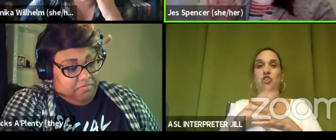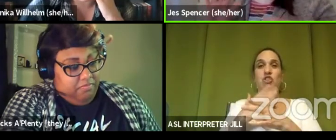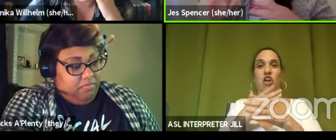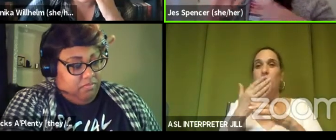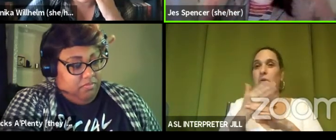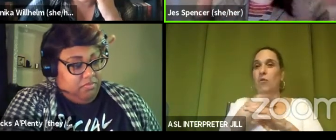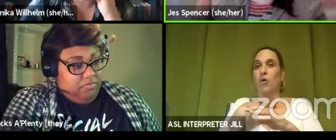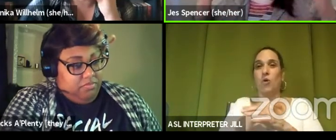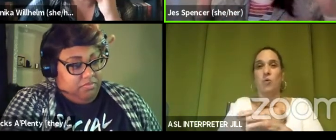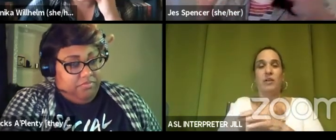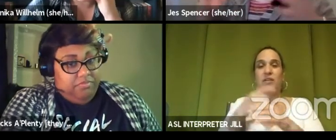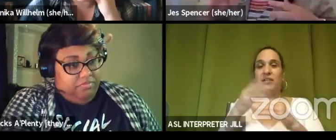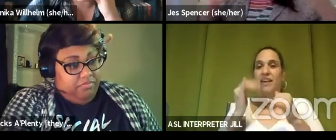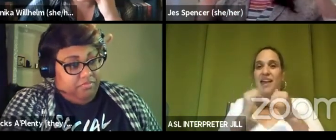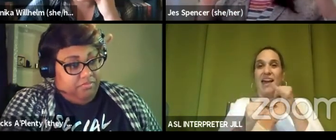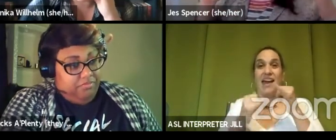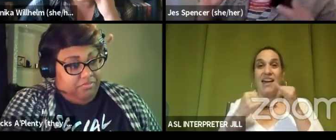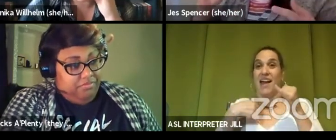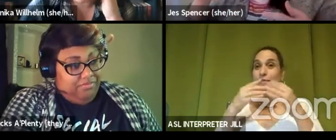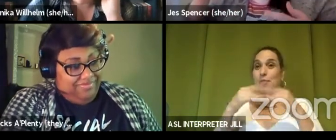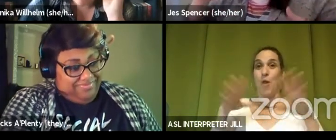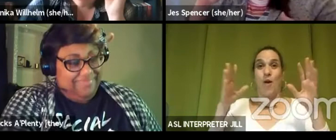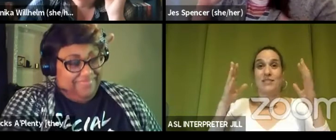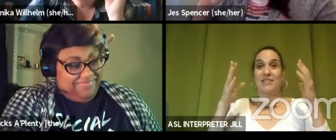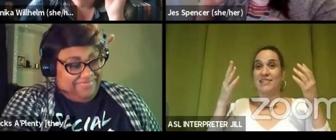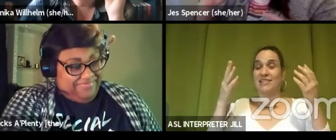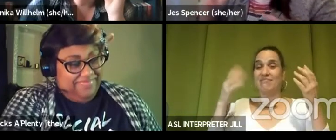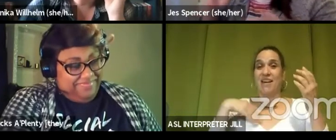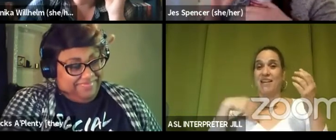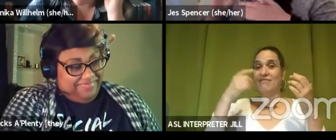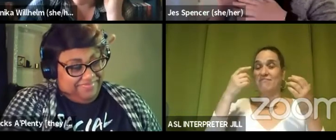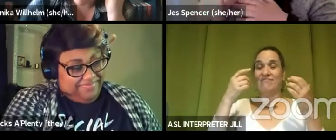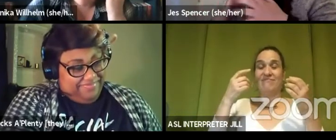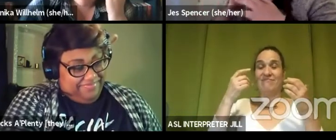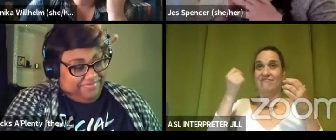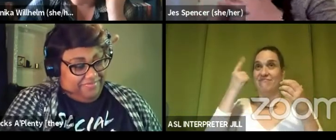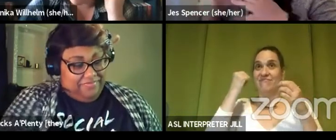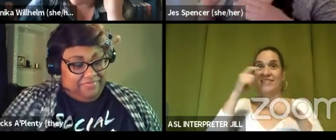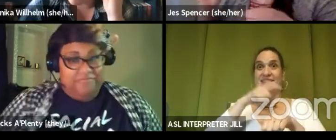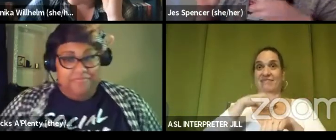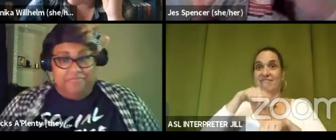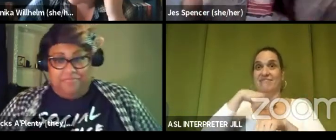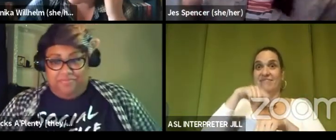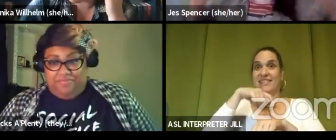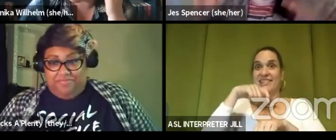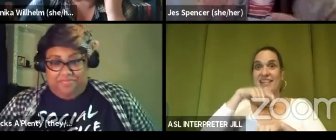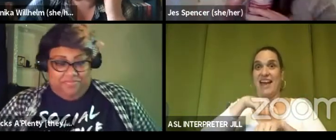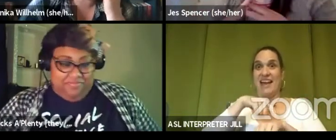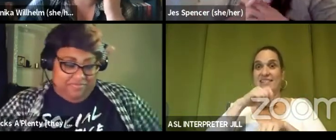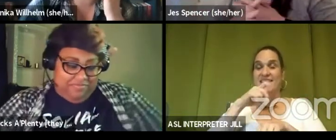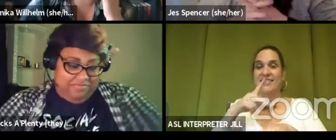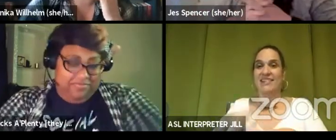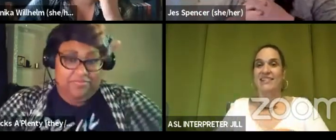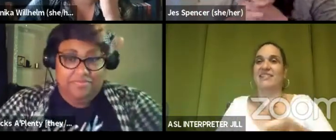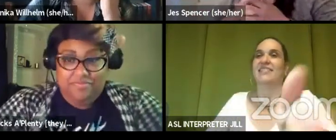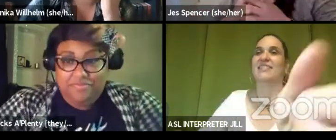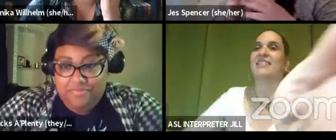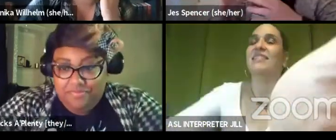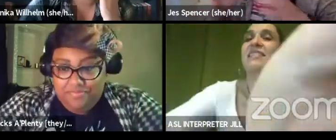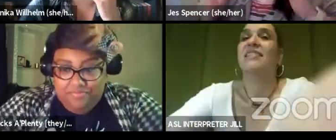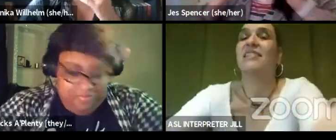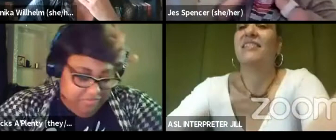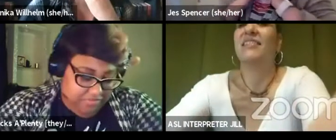know how much time we have because I've lost, but we have like 10 minutes. We're in the, like, if any, incidentally, I know we put it in the chat. If anyone has